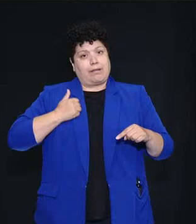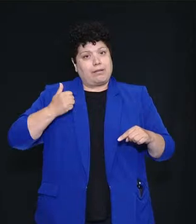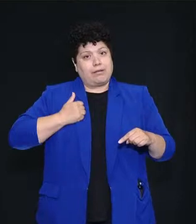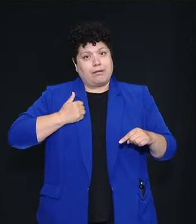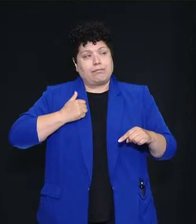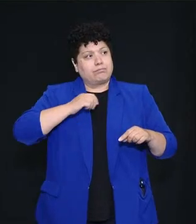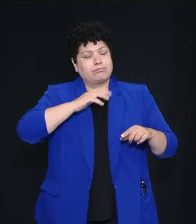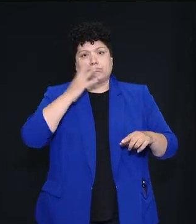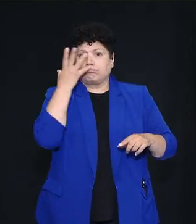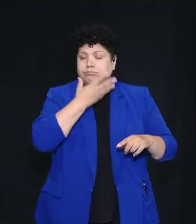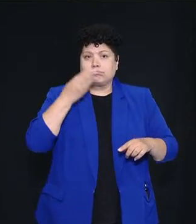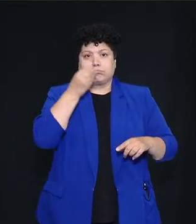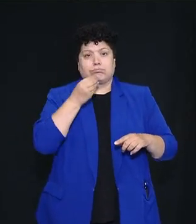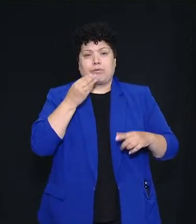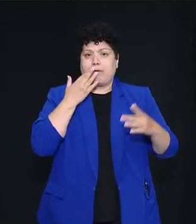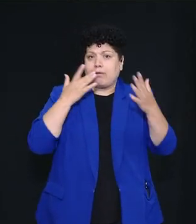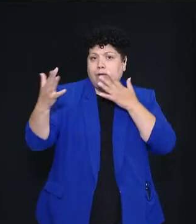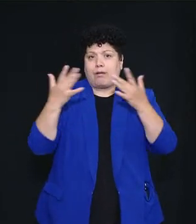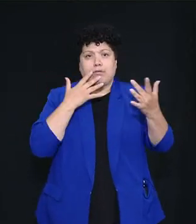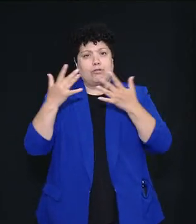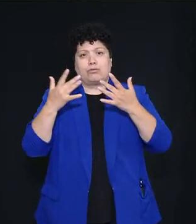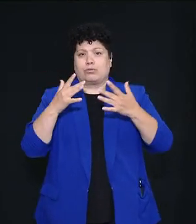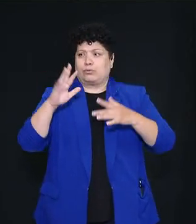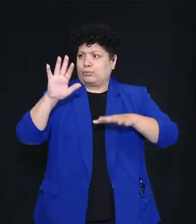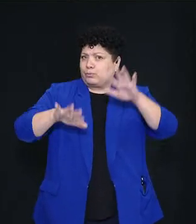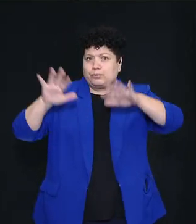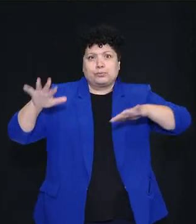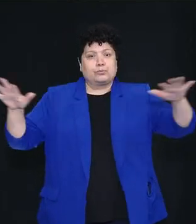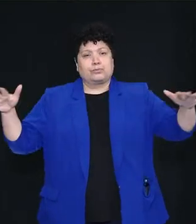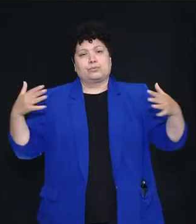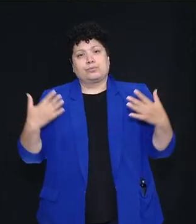countryside uniquely colorful and variegated.